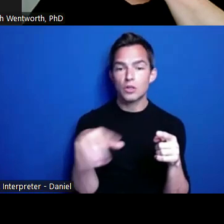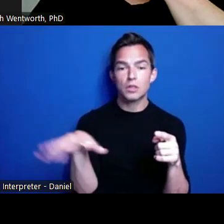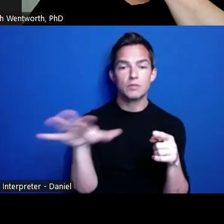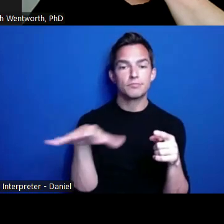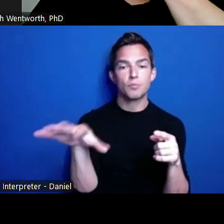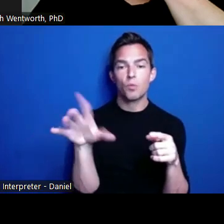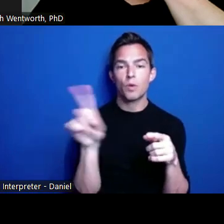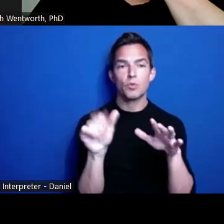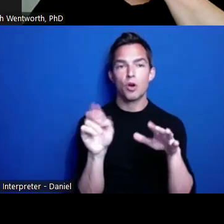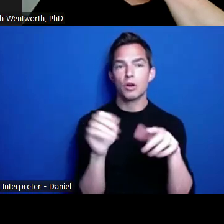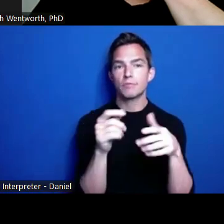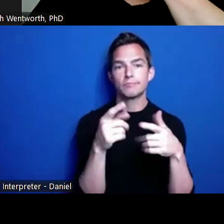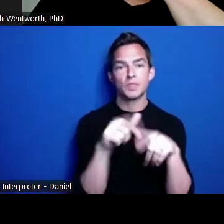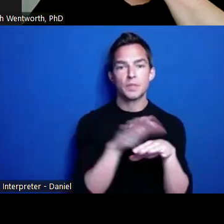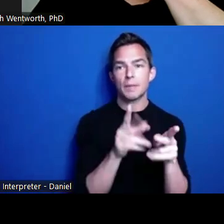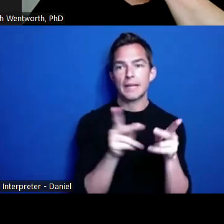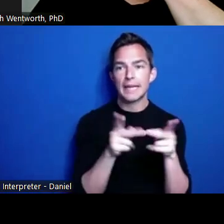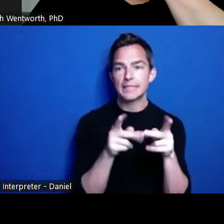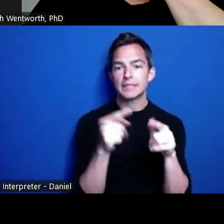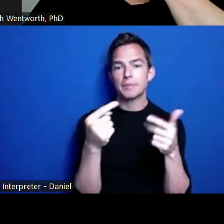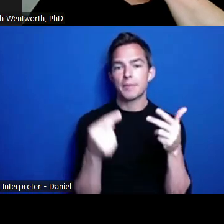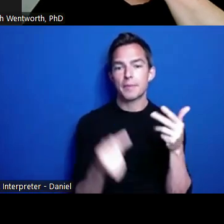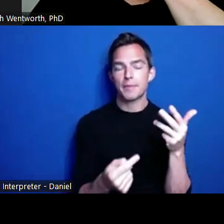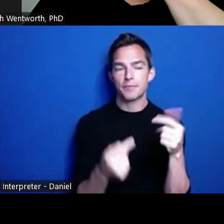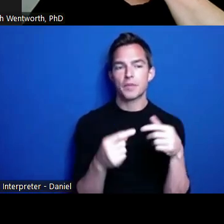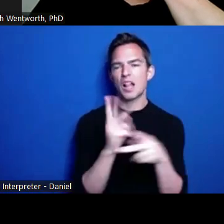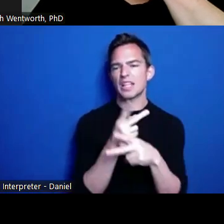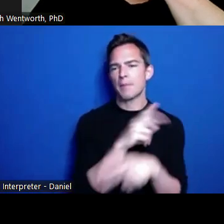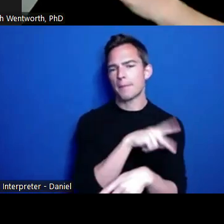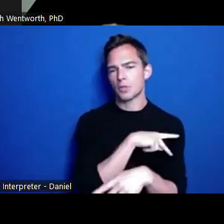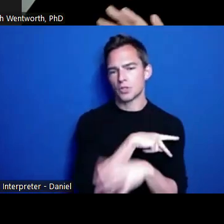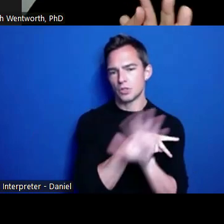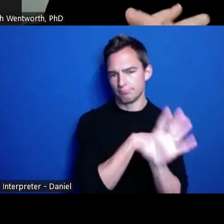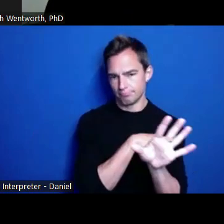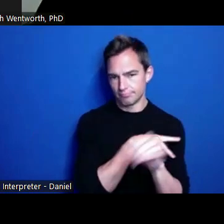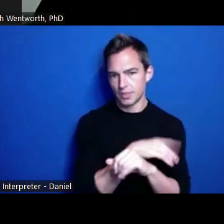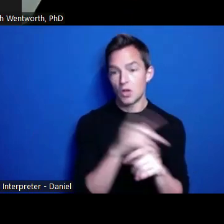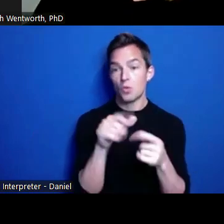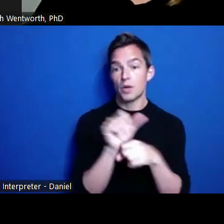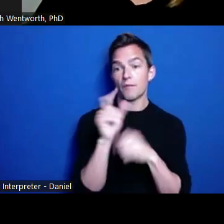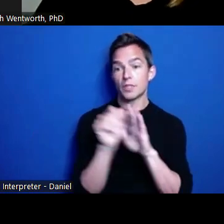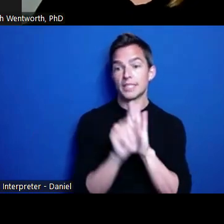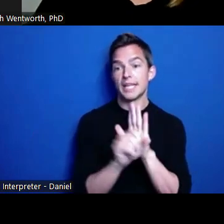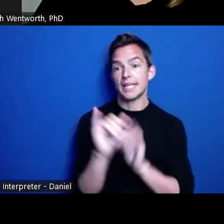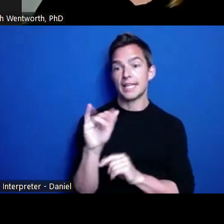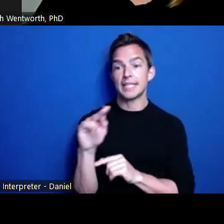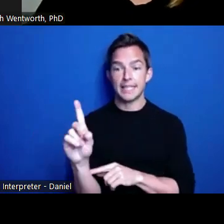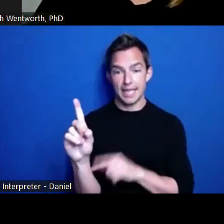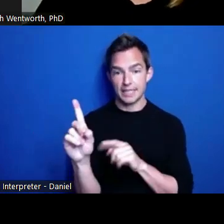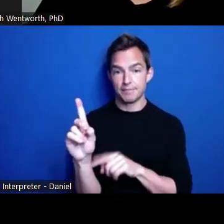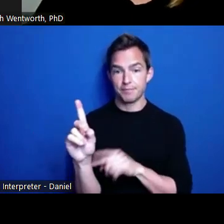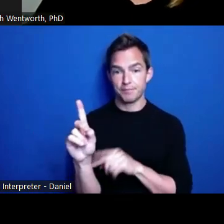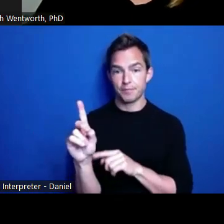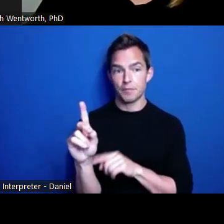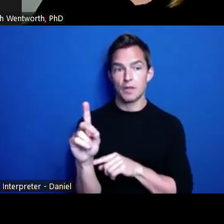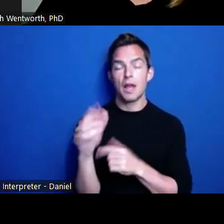around. But well, let me just keep it personal. So when I worked for the state of Indiana, I oversaw